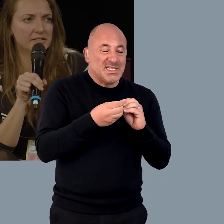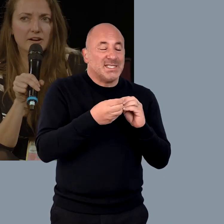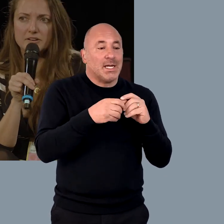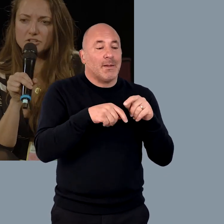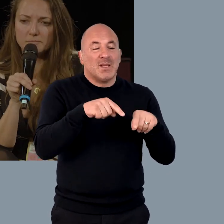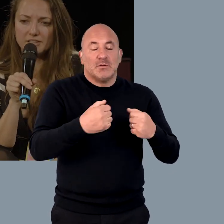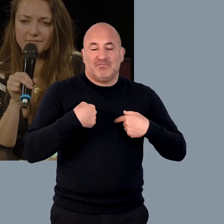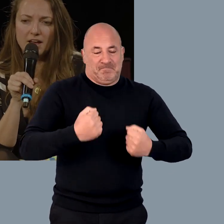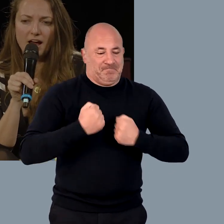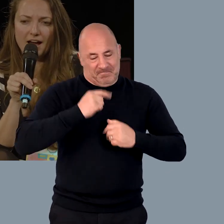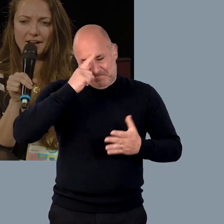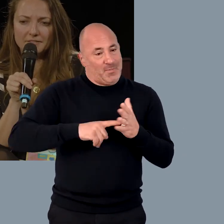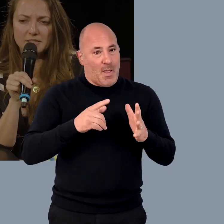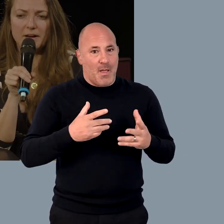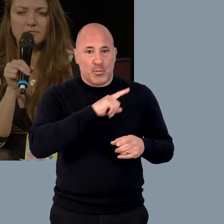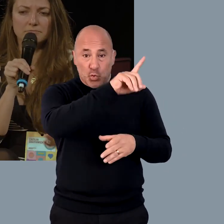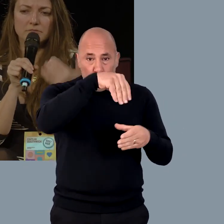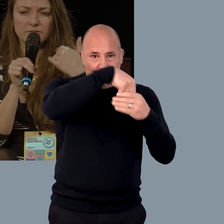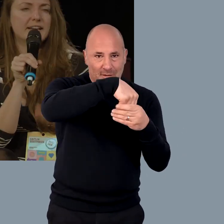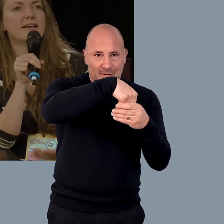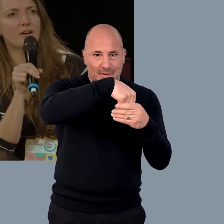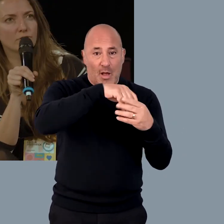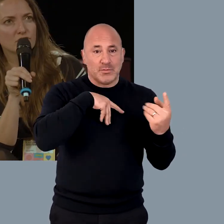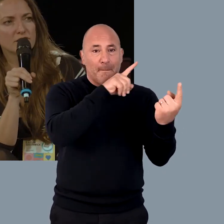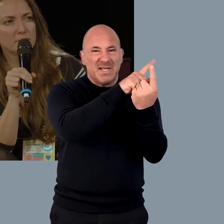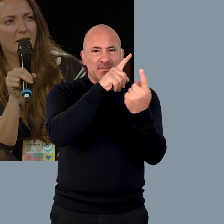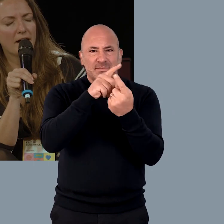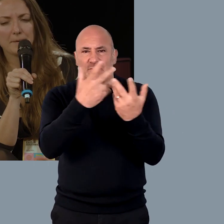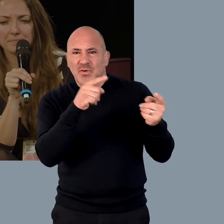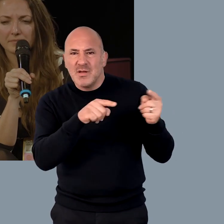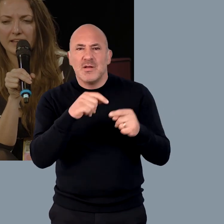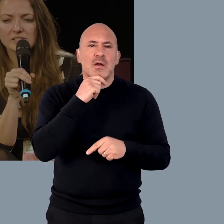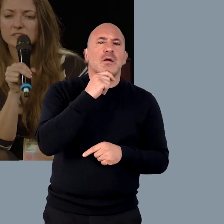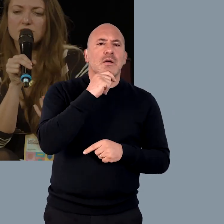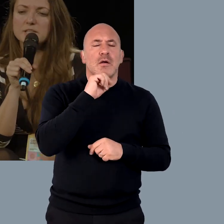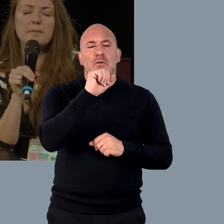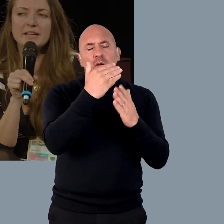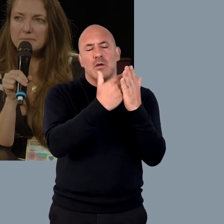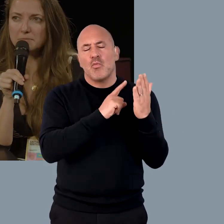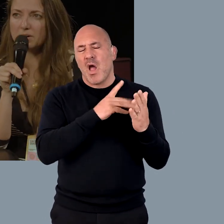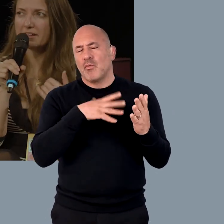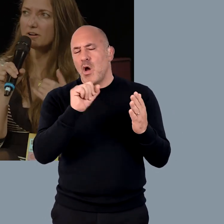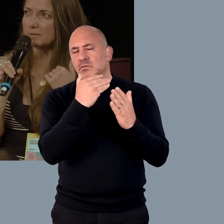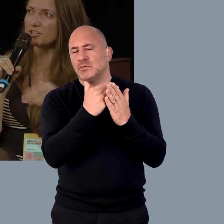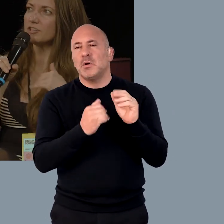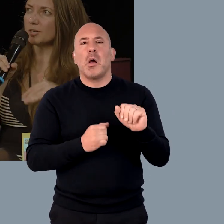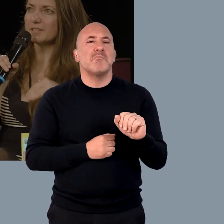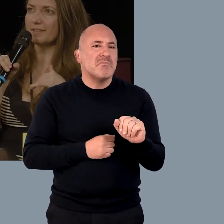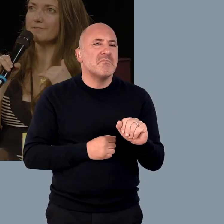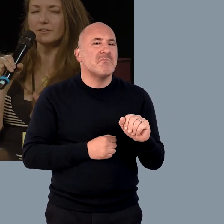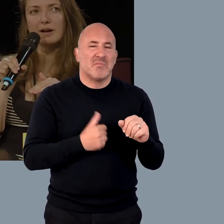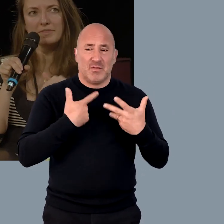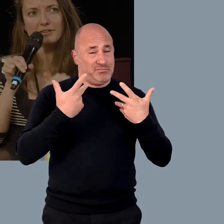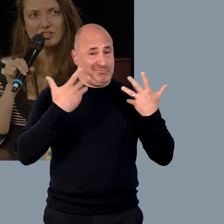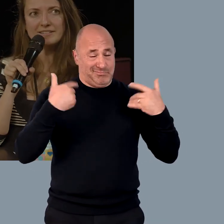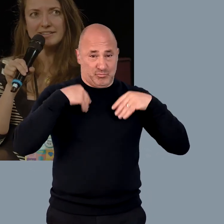agree with Sara in terms of it's about creating that ownership. And it's also just about meeting people where they are, especially in terms